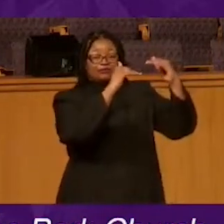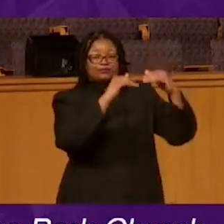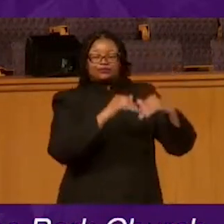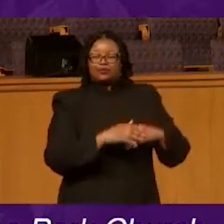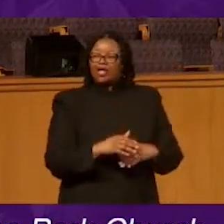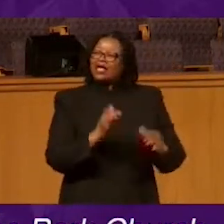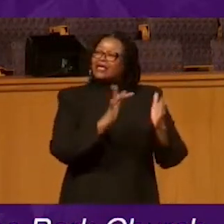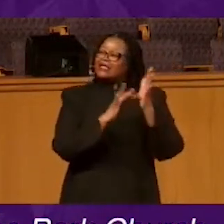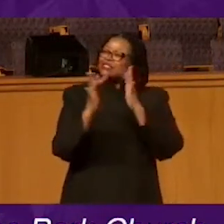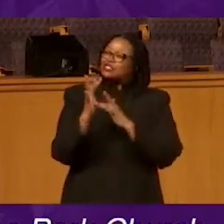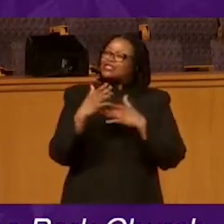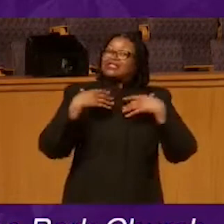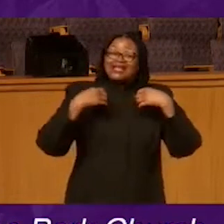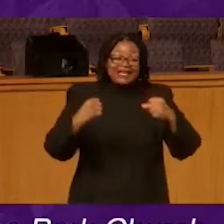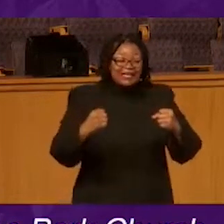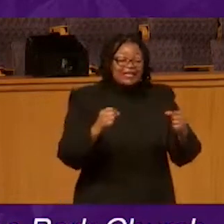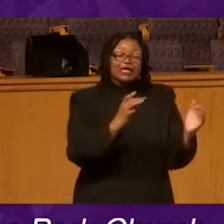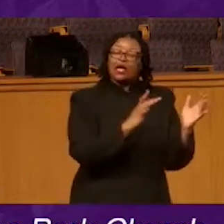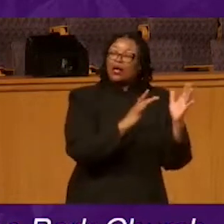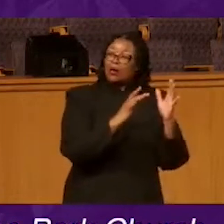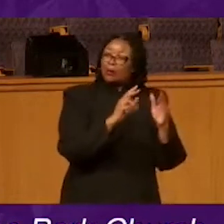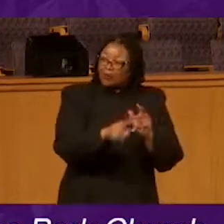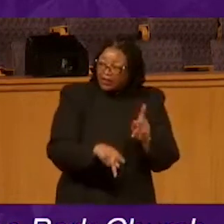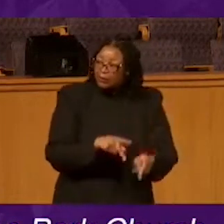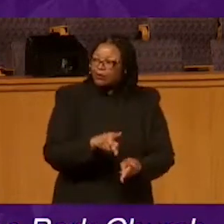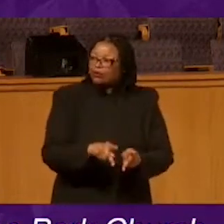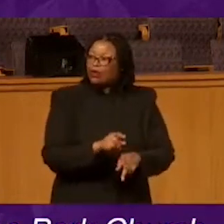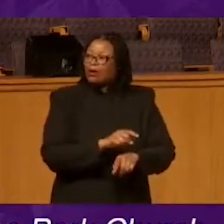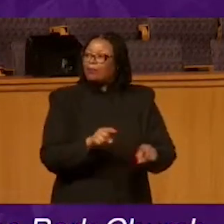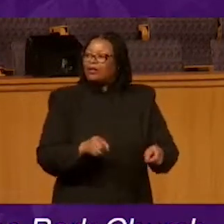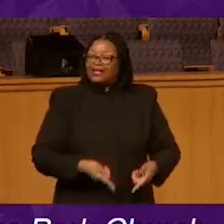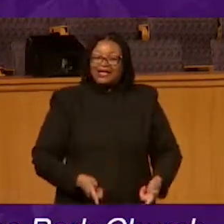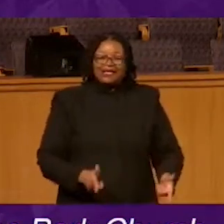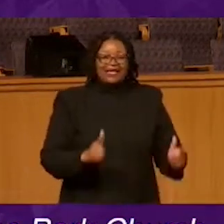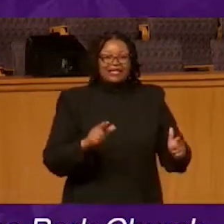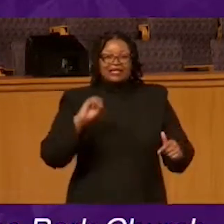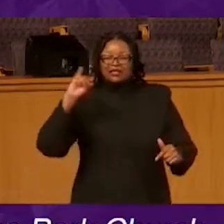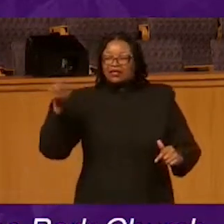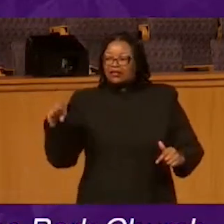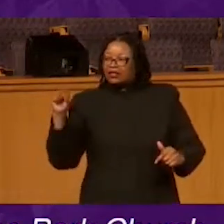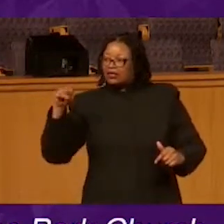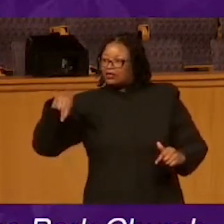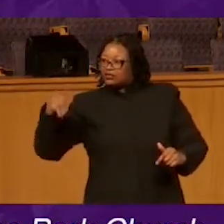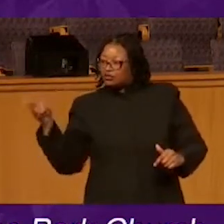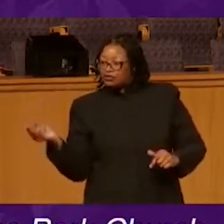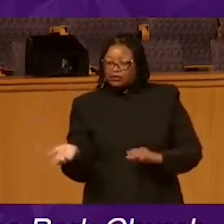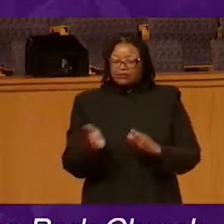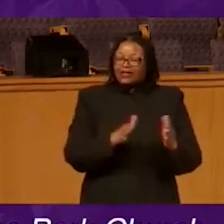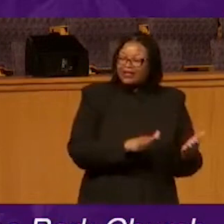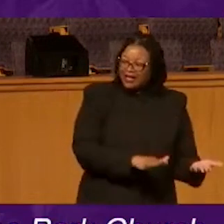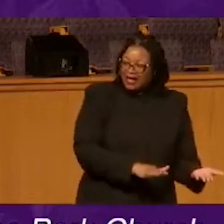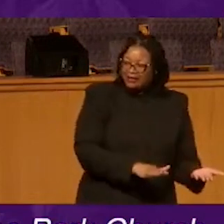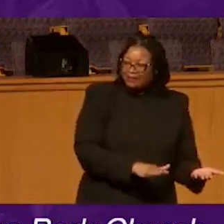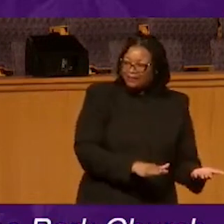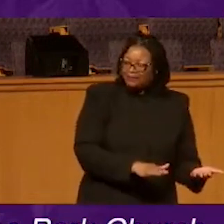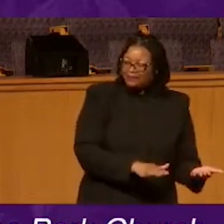it's Jesus healing people, but he let Joseph die. Think about that.